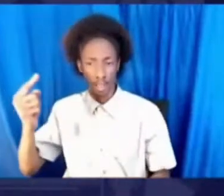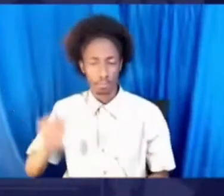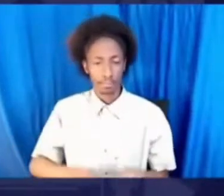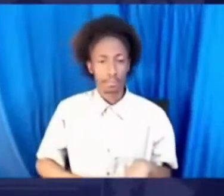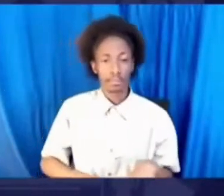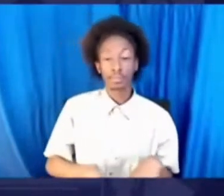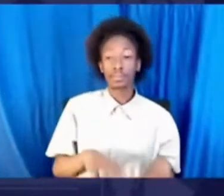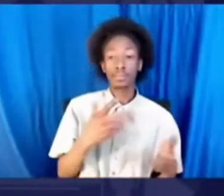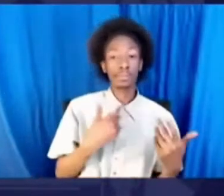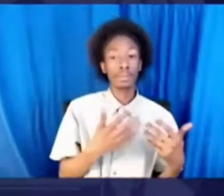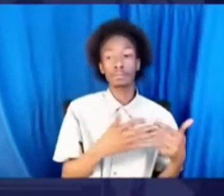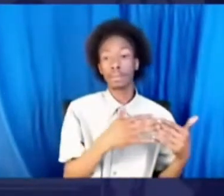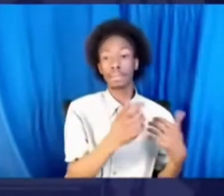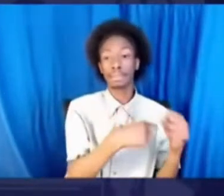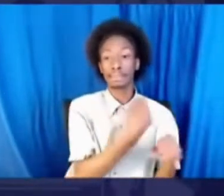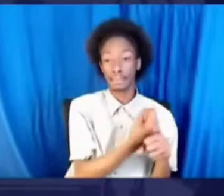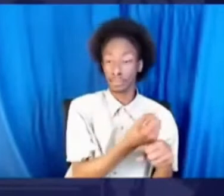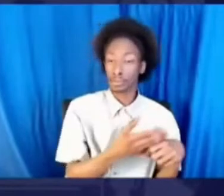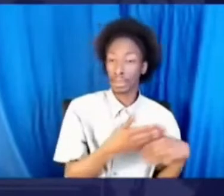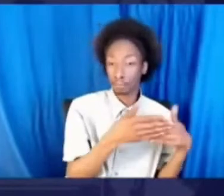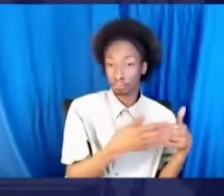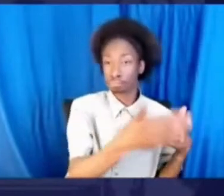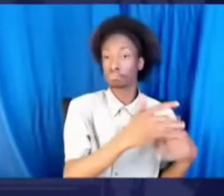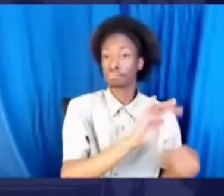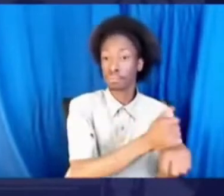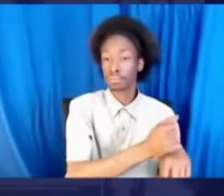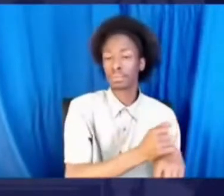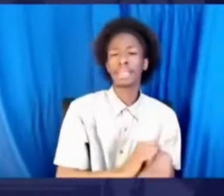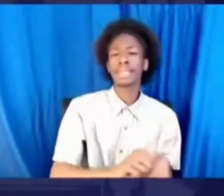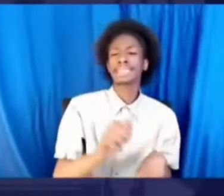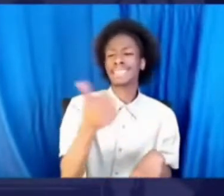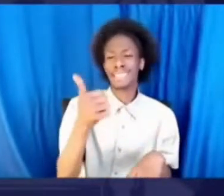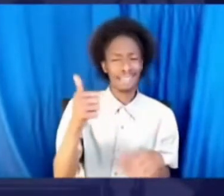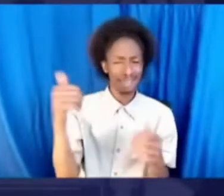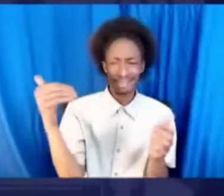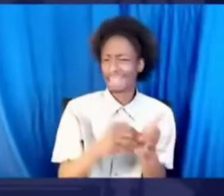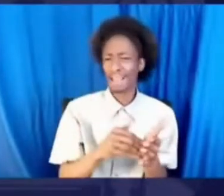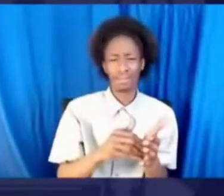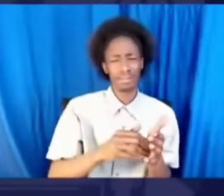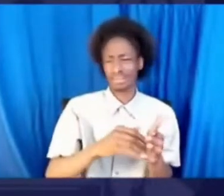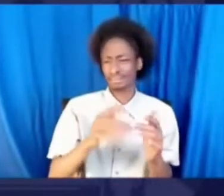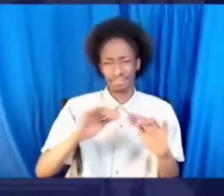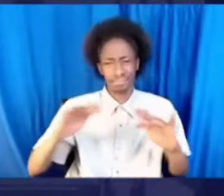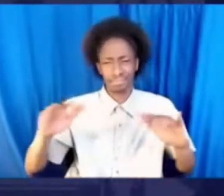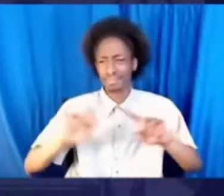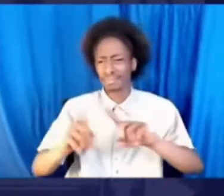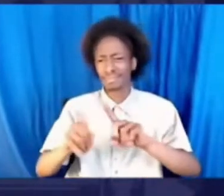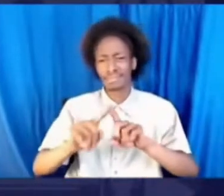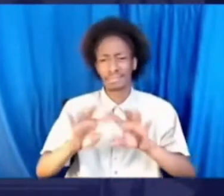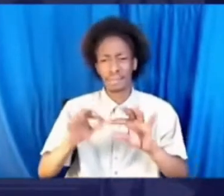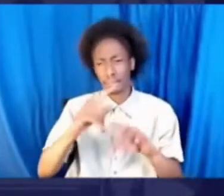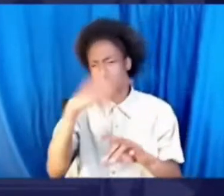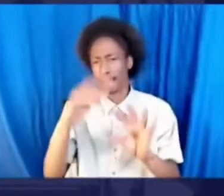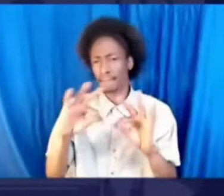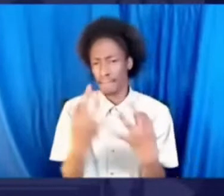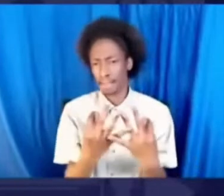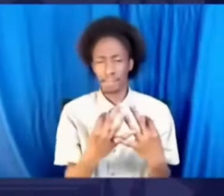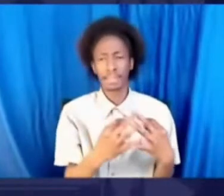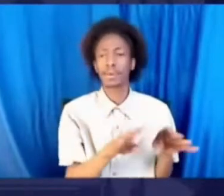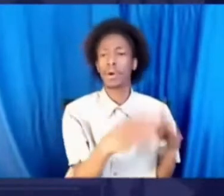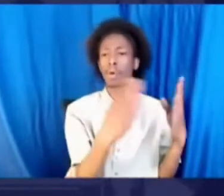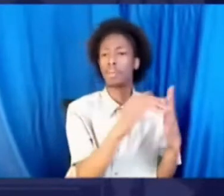its founding, tens of thousands of Black families opened an account at Freedman's. They saved